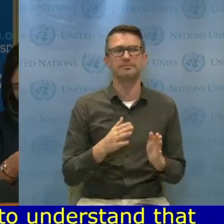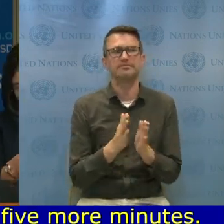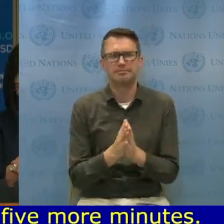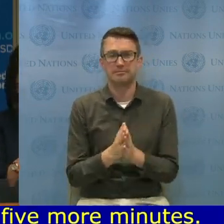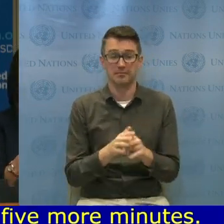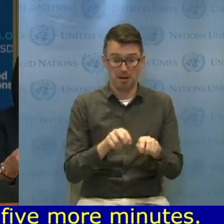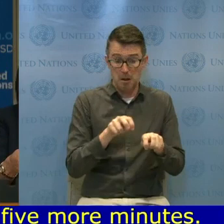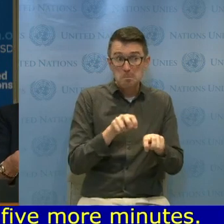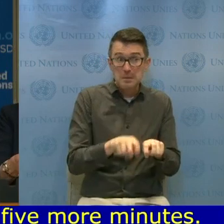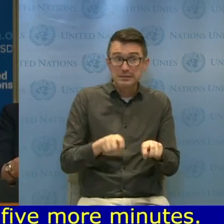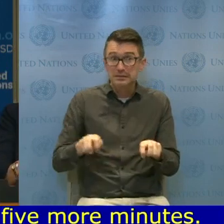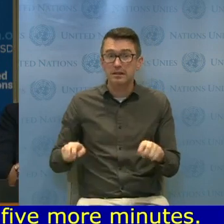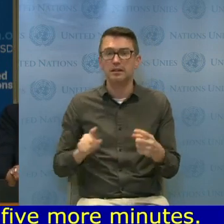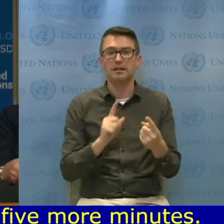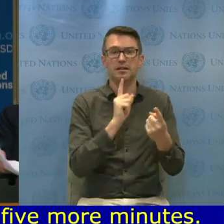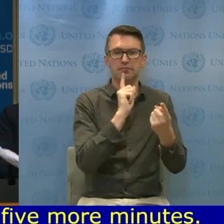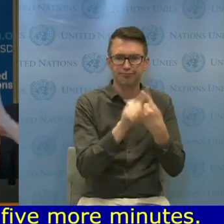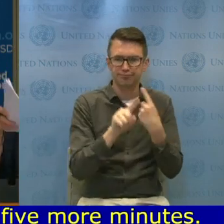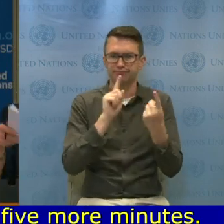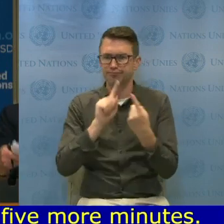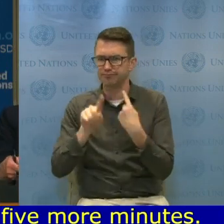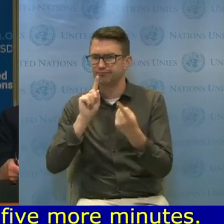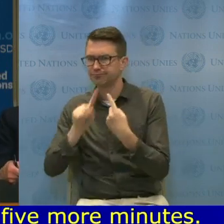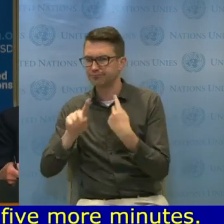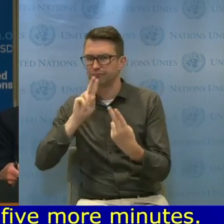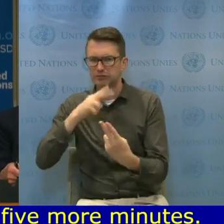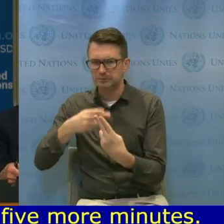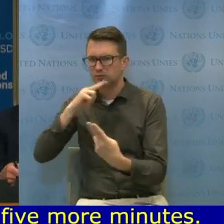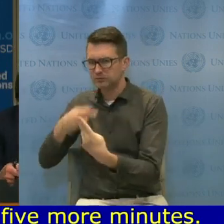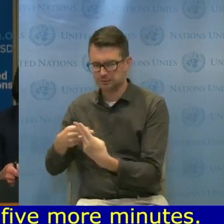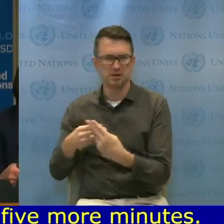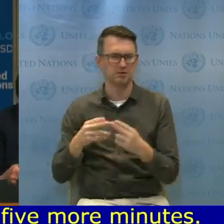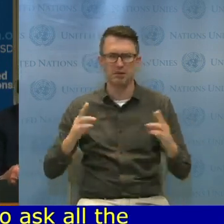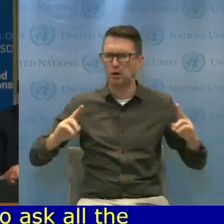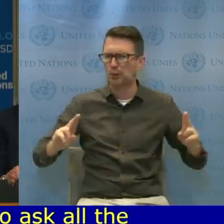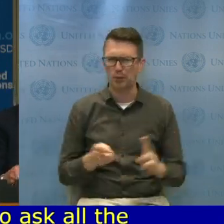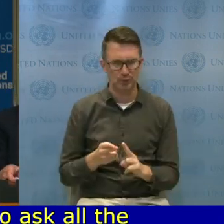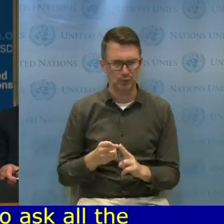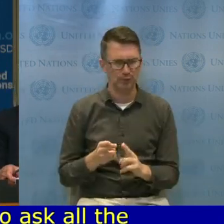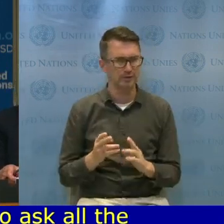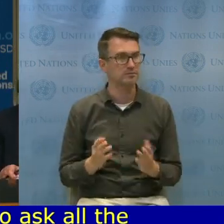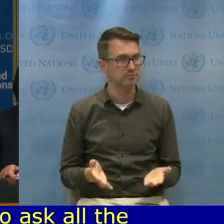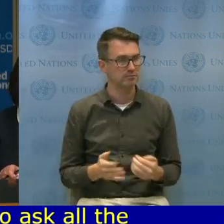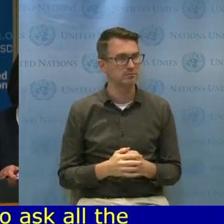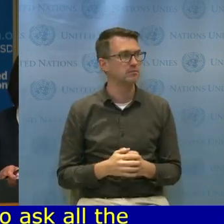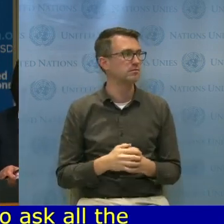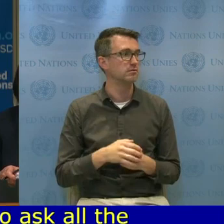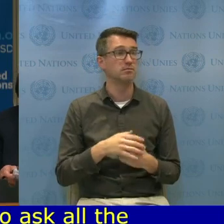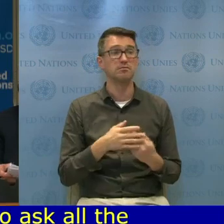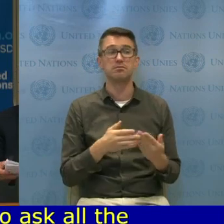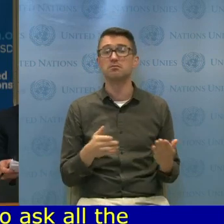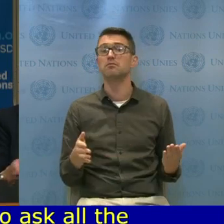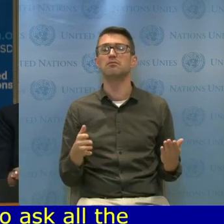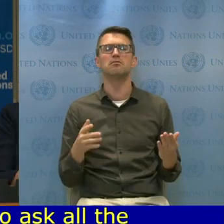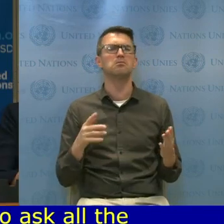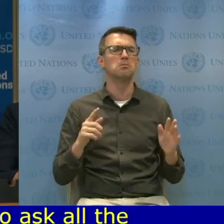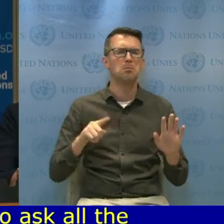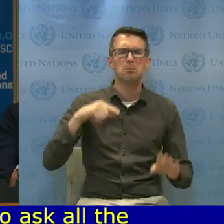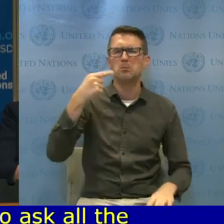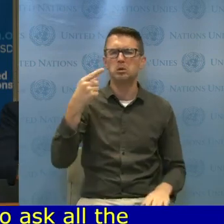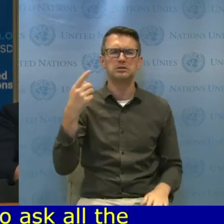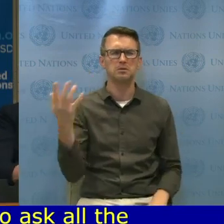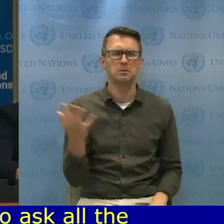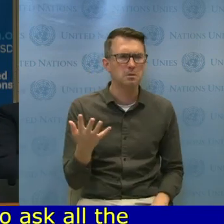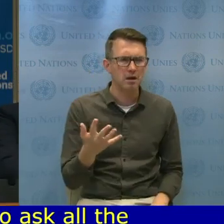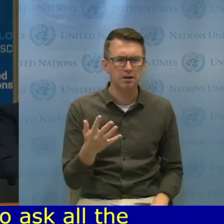moment, what really was so important for you, how you see what happened here in afternoon, what will you take